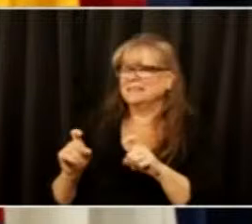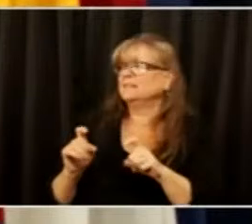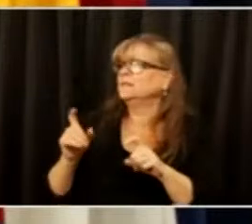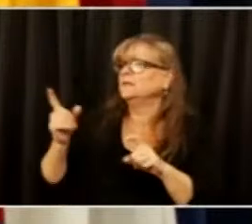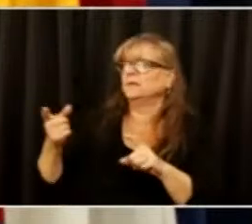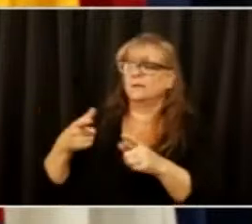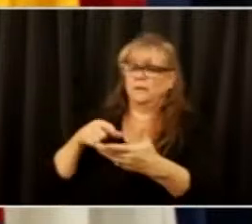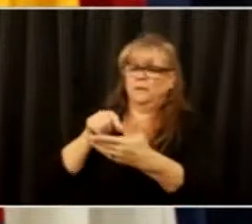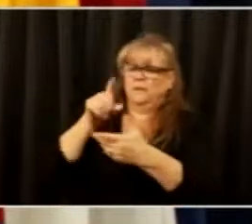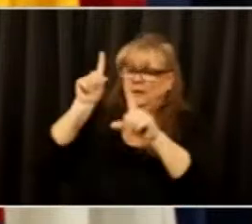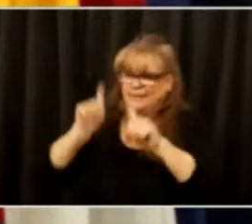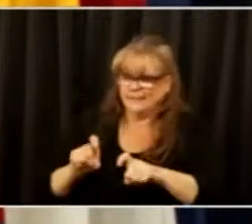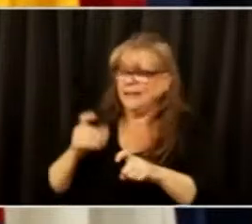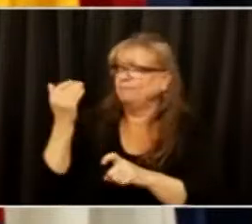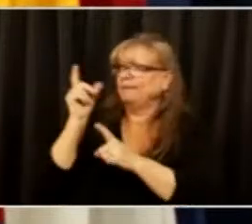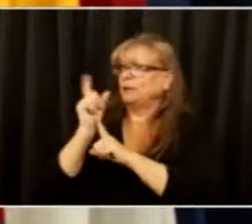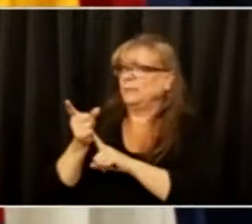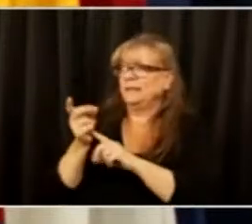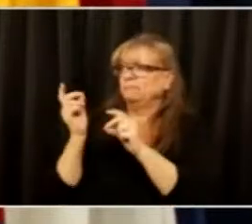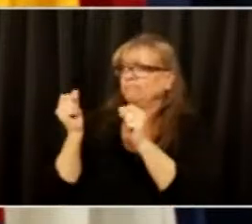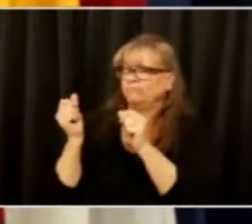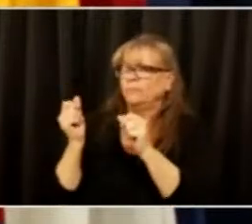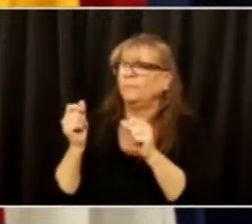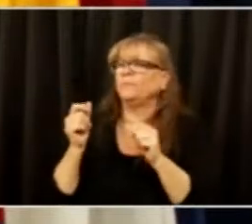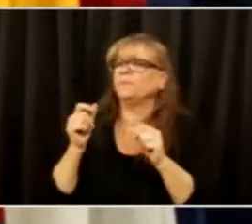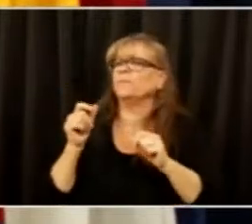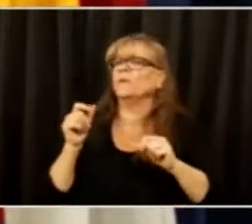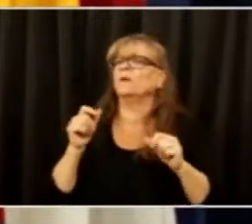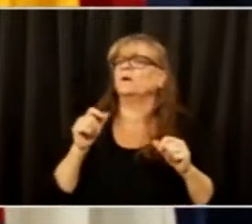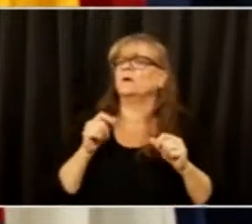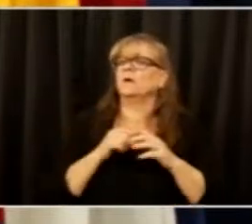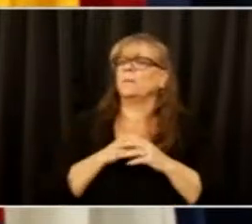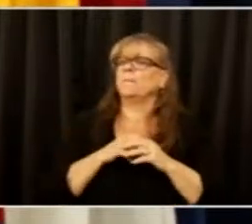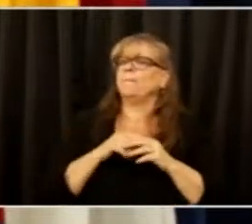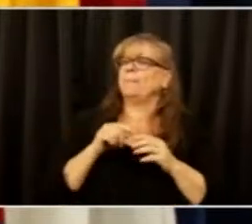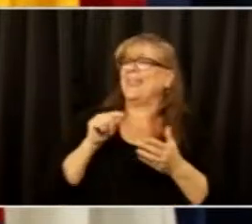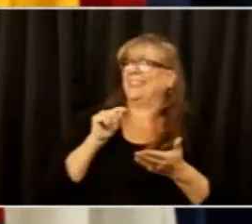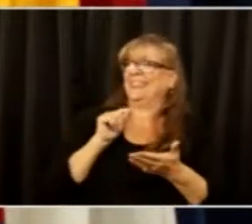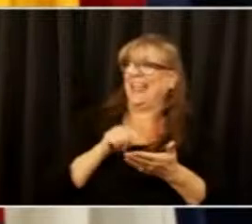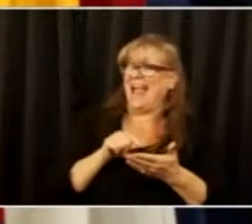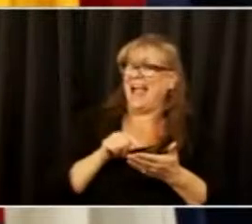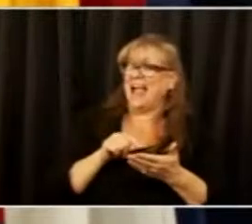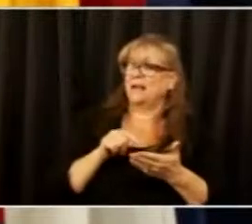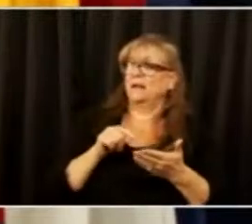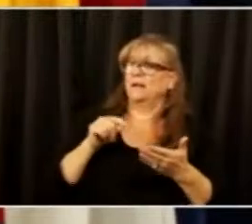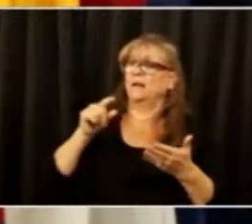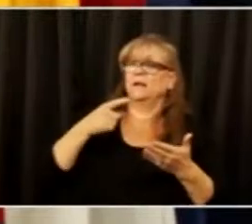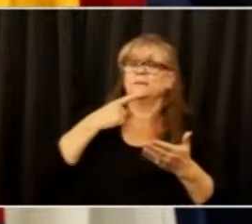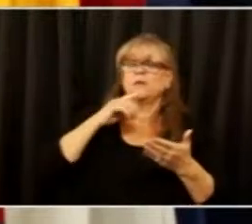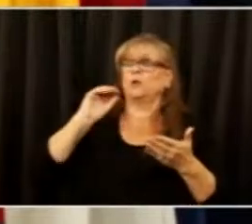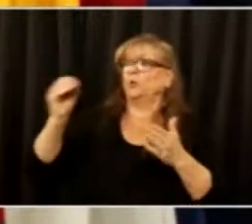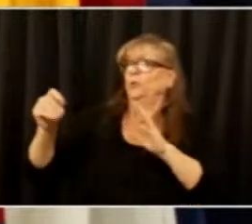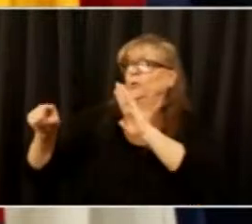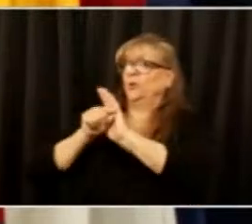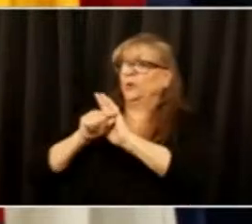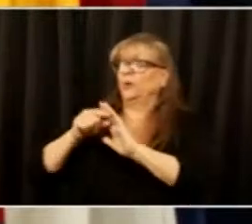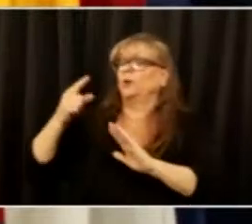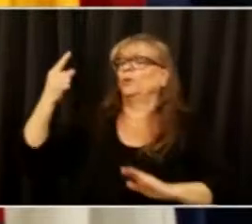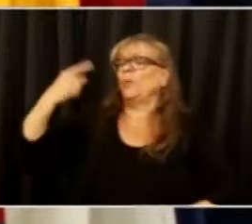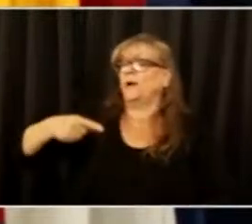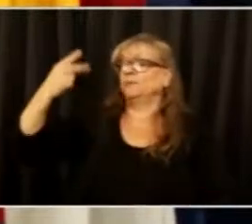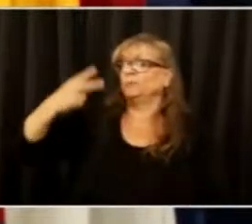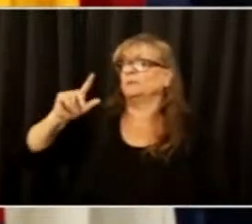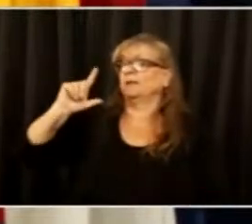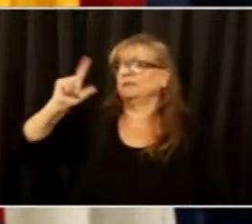less sensitive than PCR, and it might be a day or two later before an infection is picked up. PCR might pick it up quicker. We are